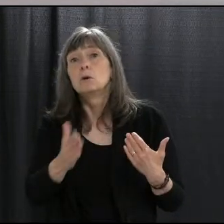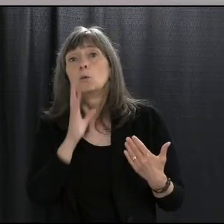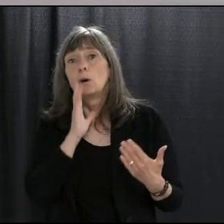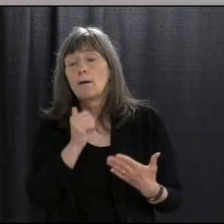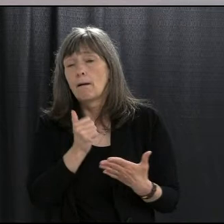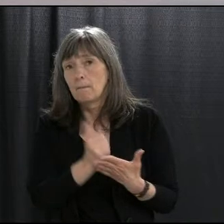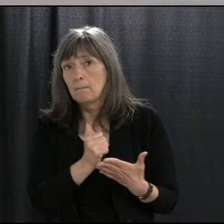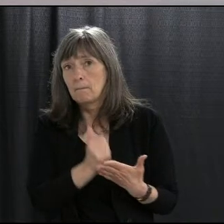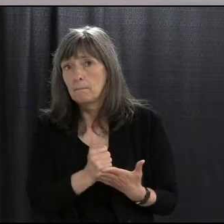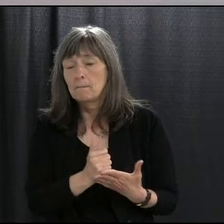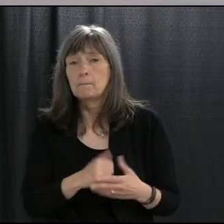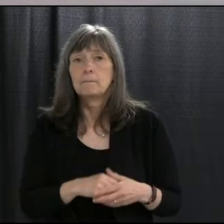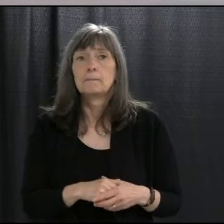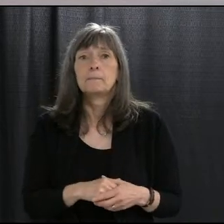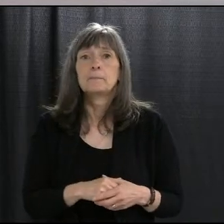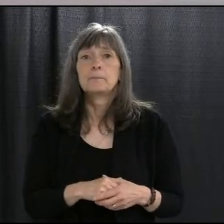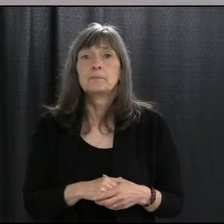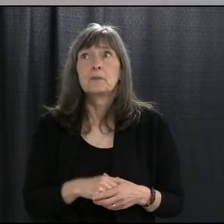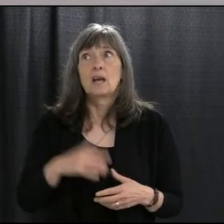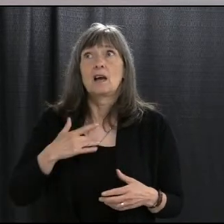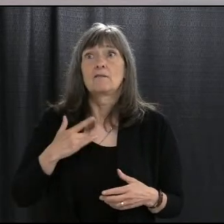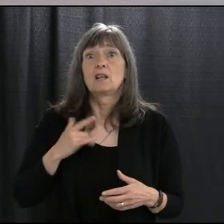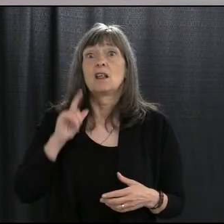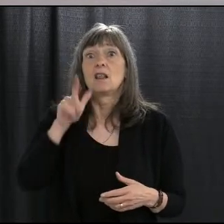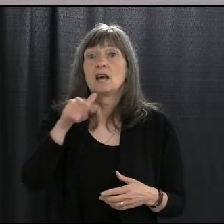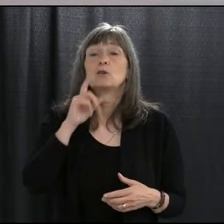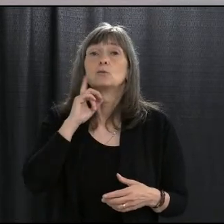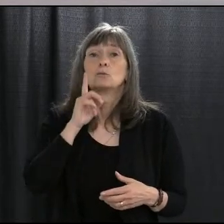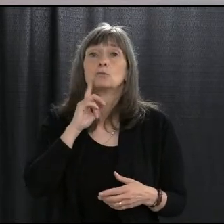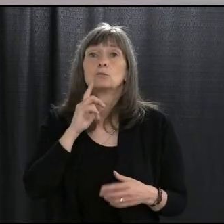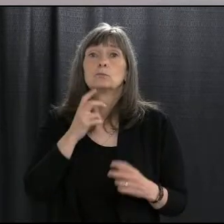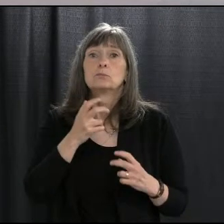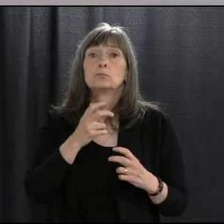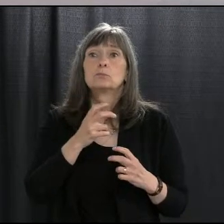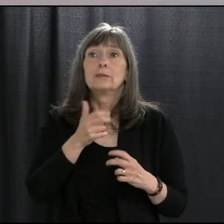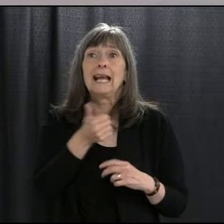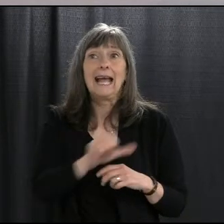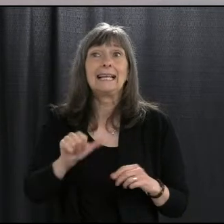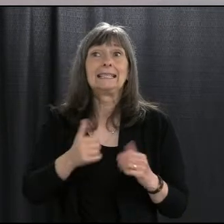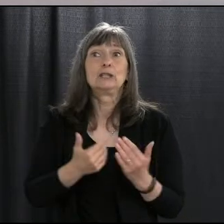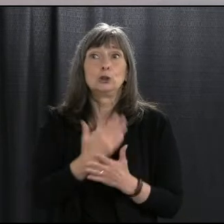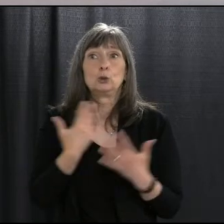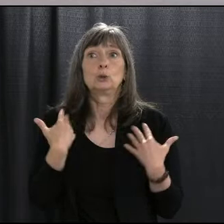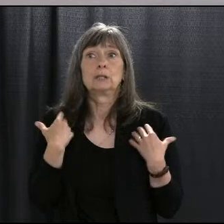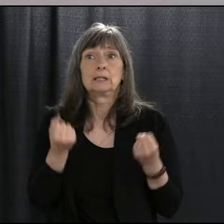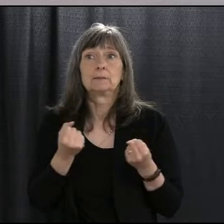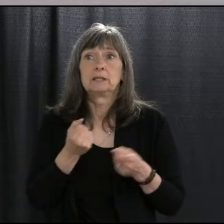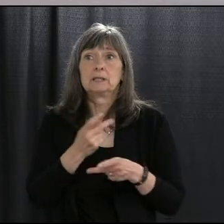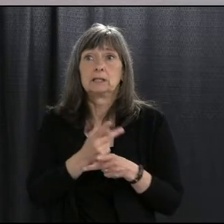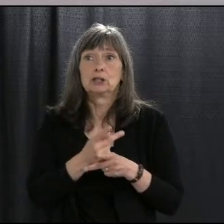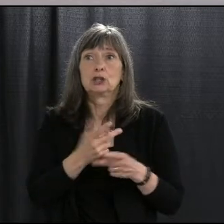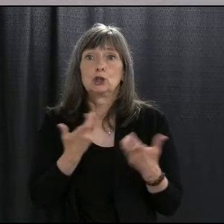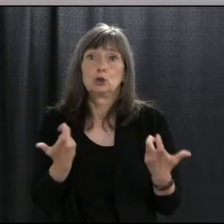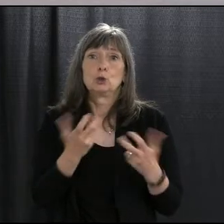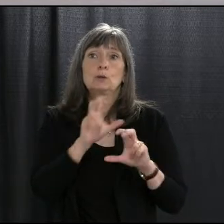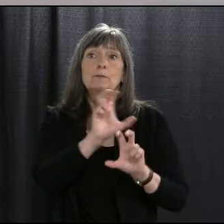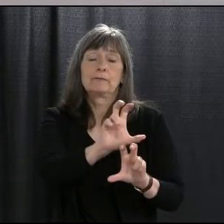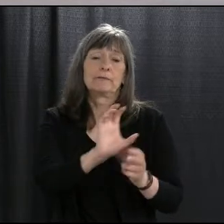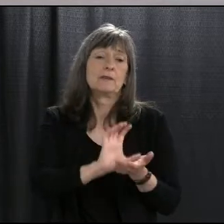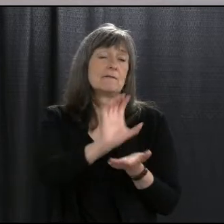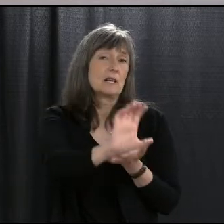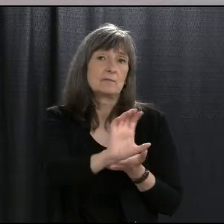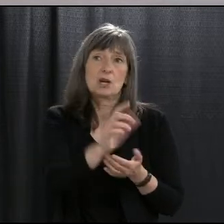system is getting a massive financial input. The ambulance system is coming together and being integrated. There